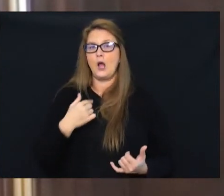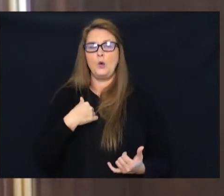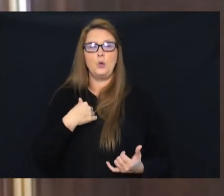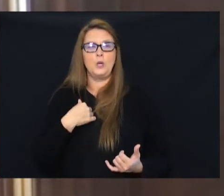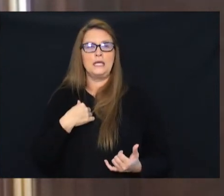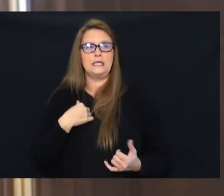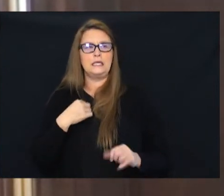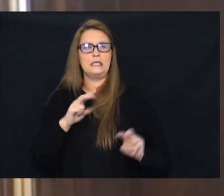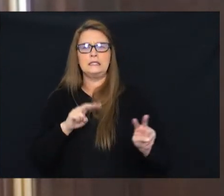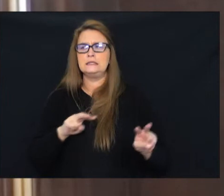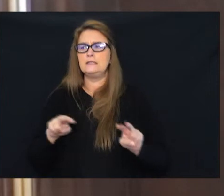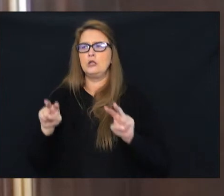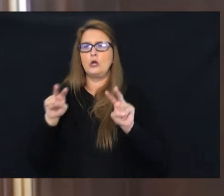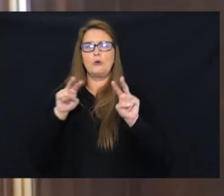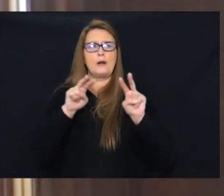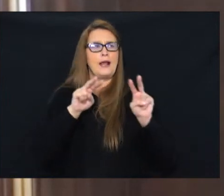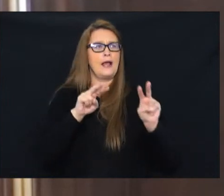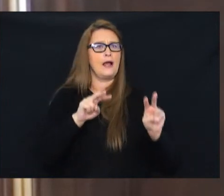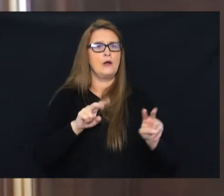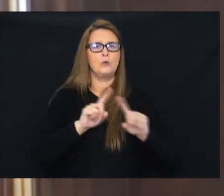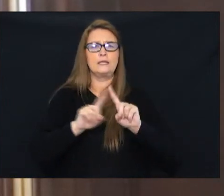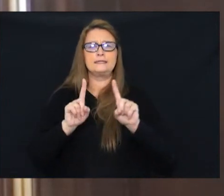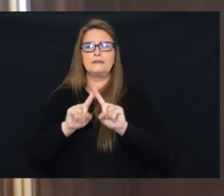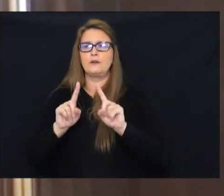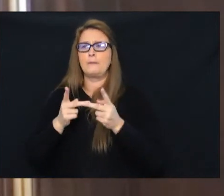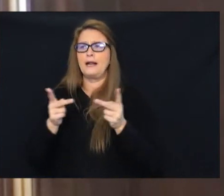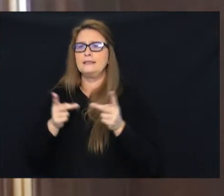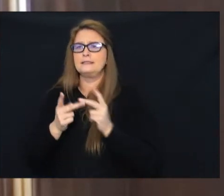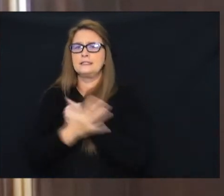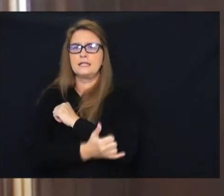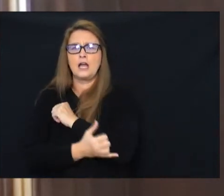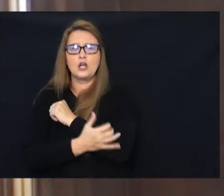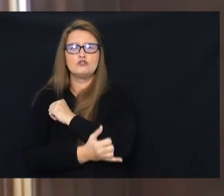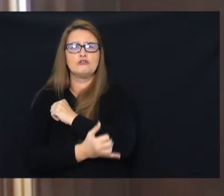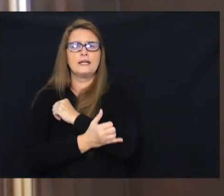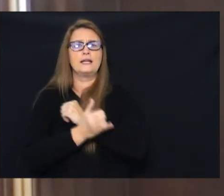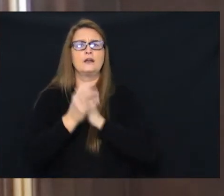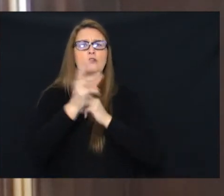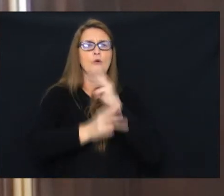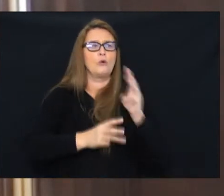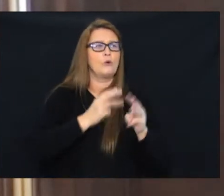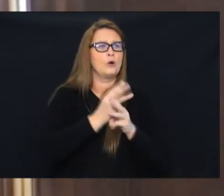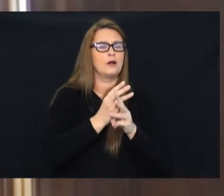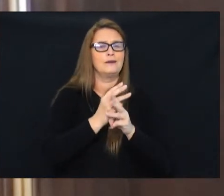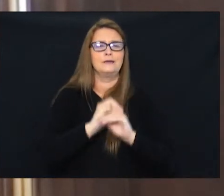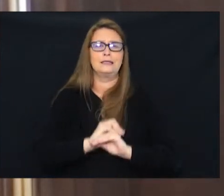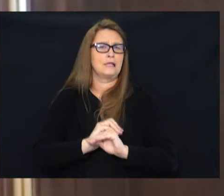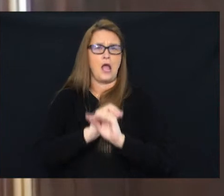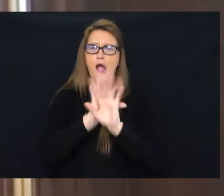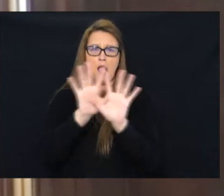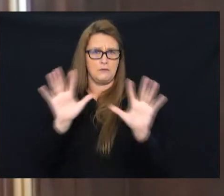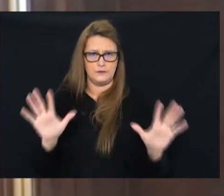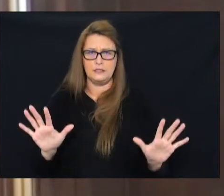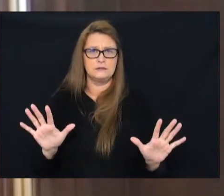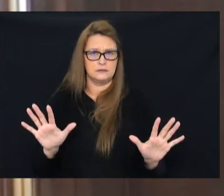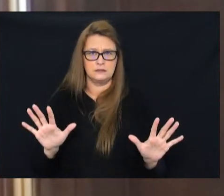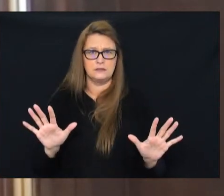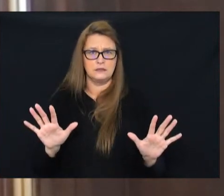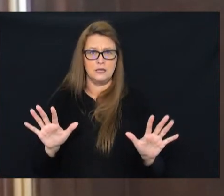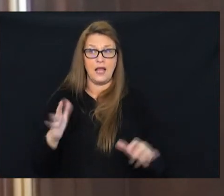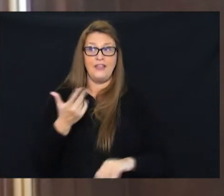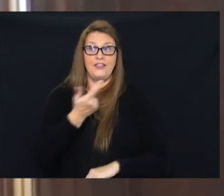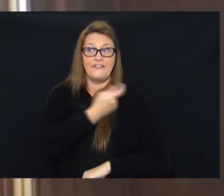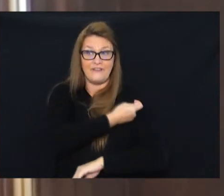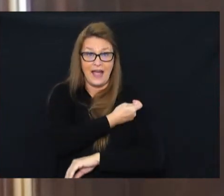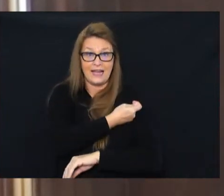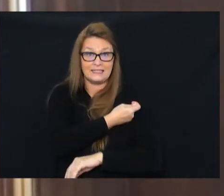and look around the world, we see very clear evidence, as the governor said, that these